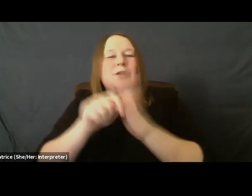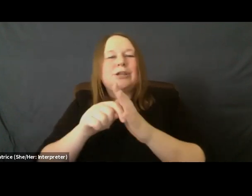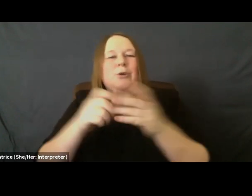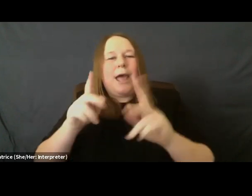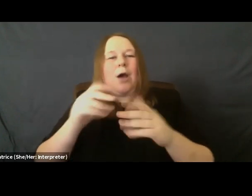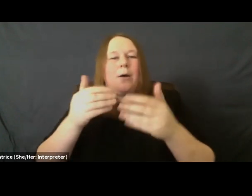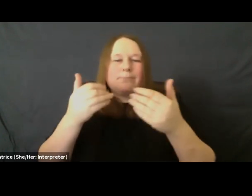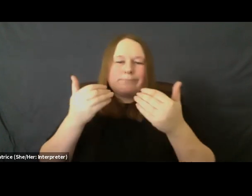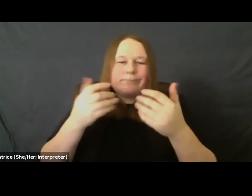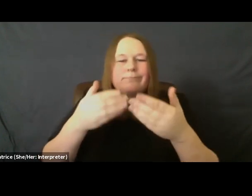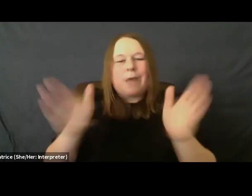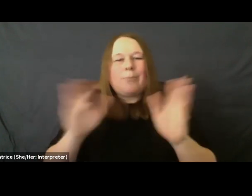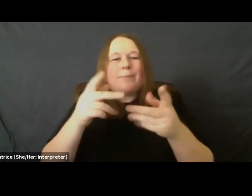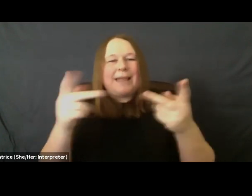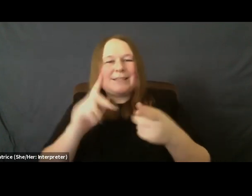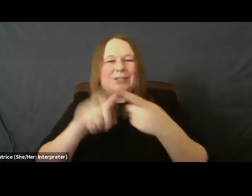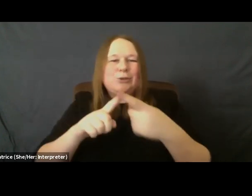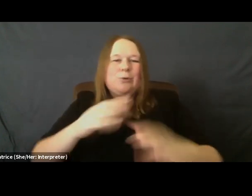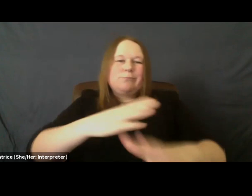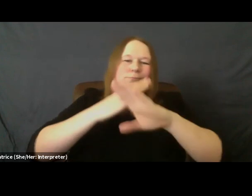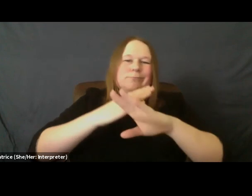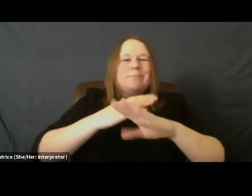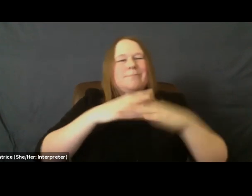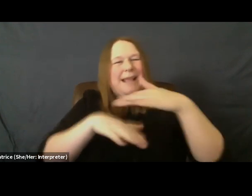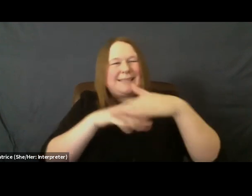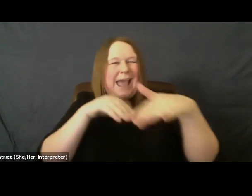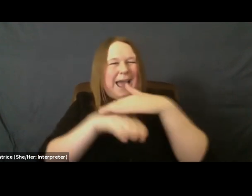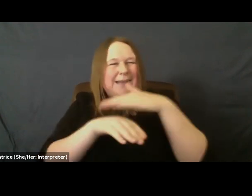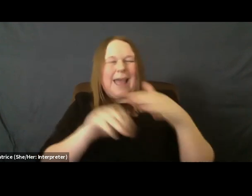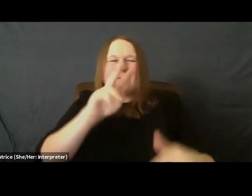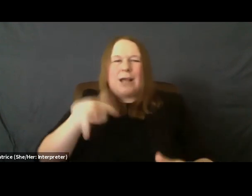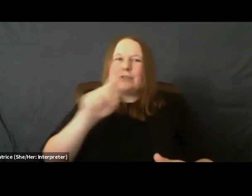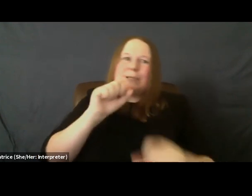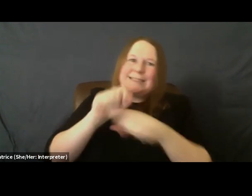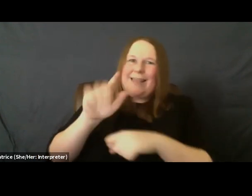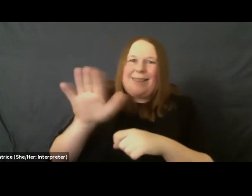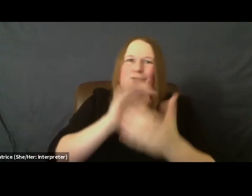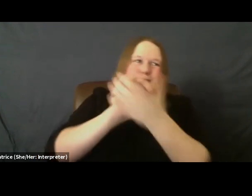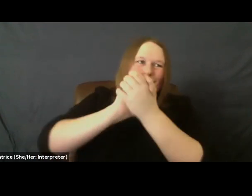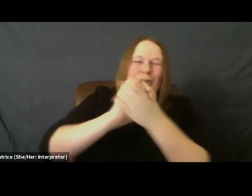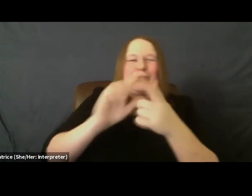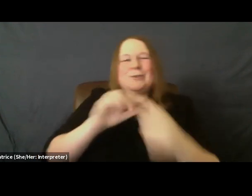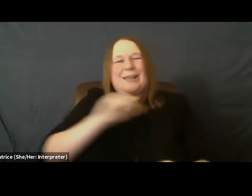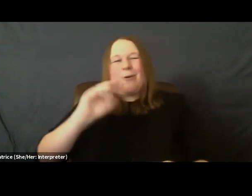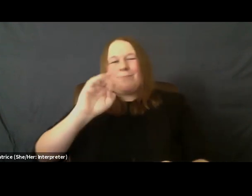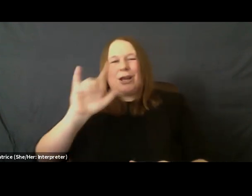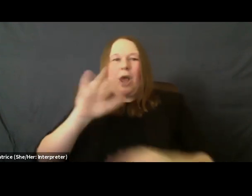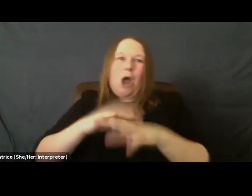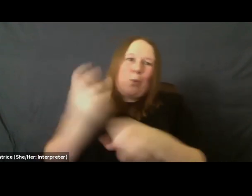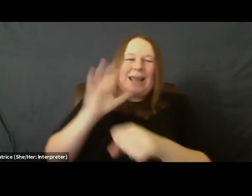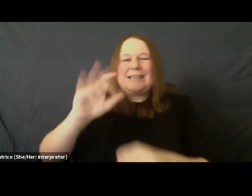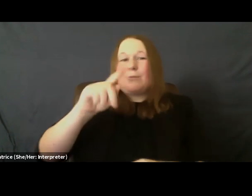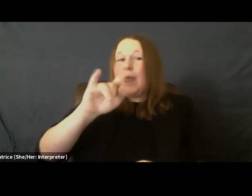to delay and avoid basic access. And also, Verizon sends its congratulations to Senator Markey on winning his